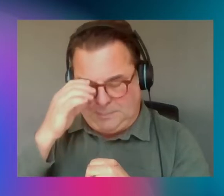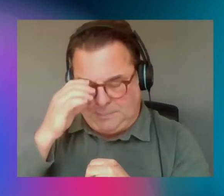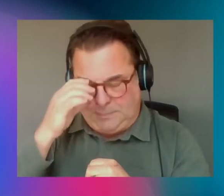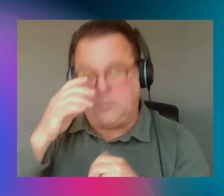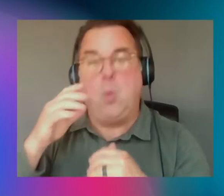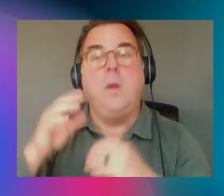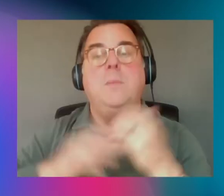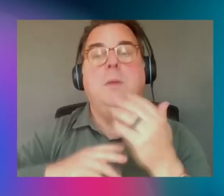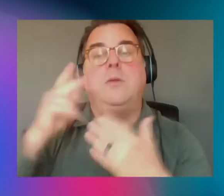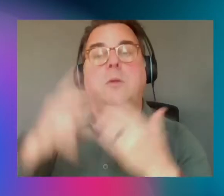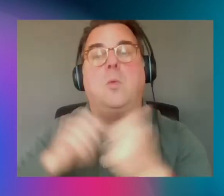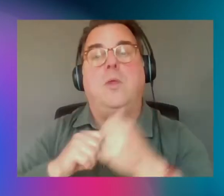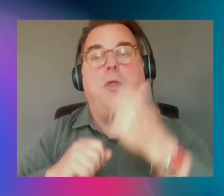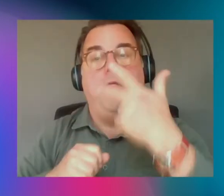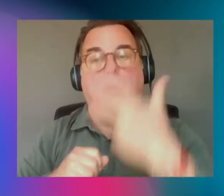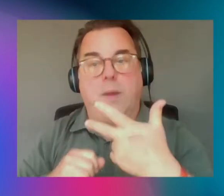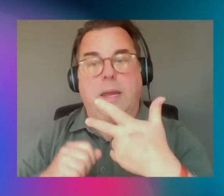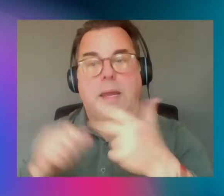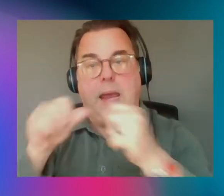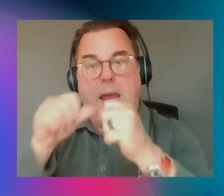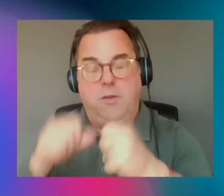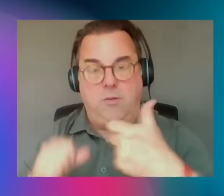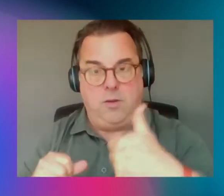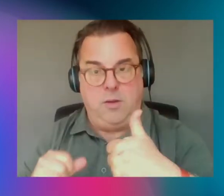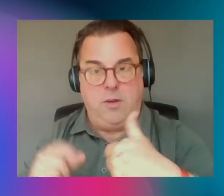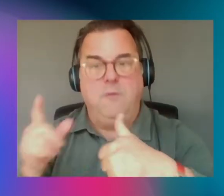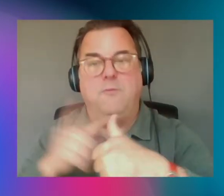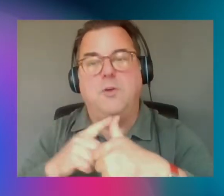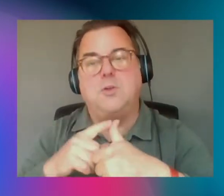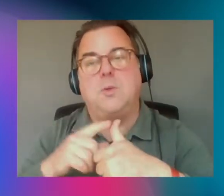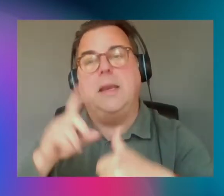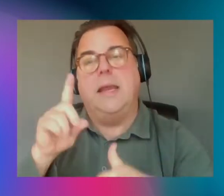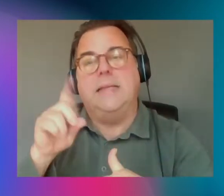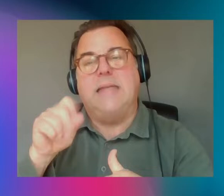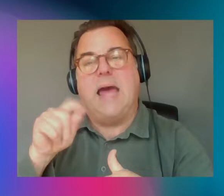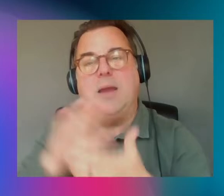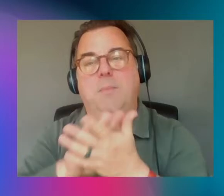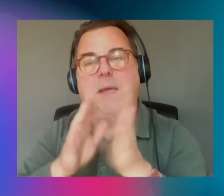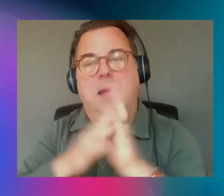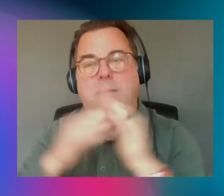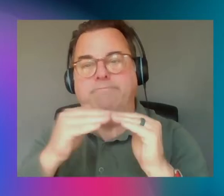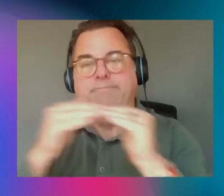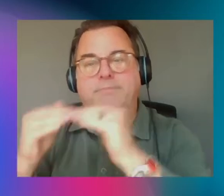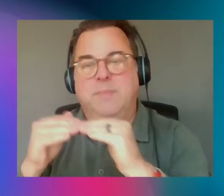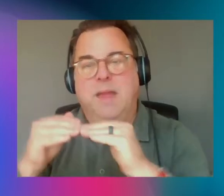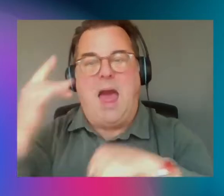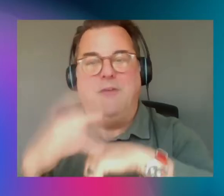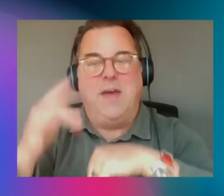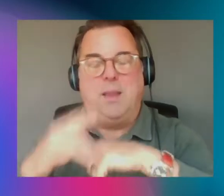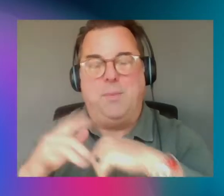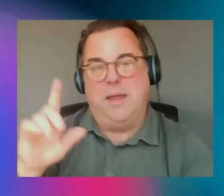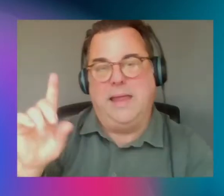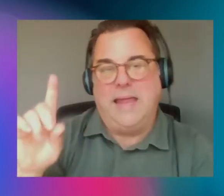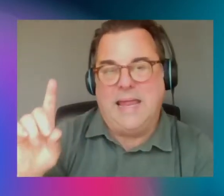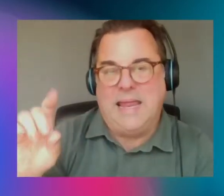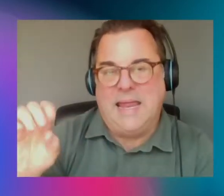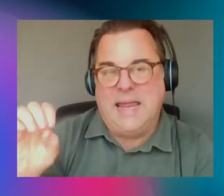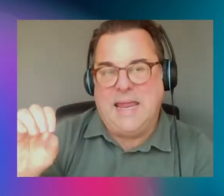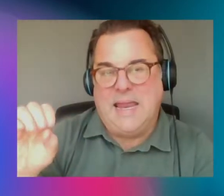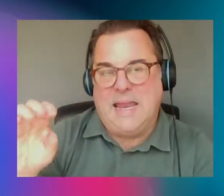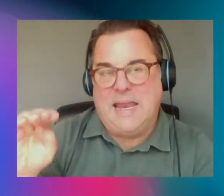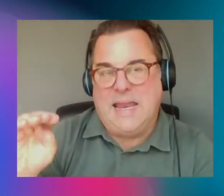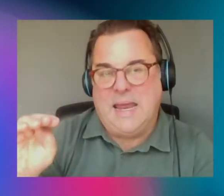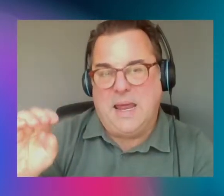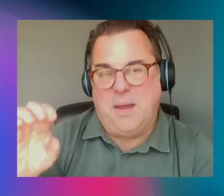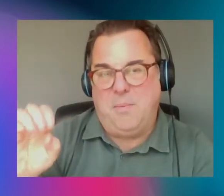core areas. The first one is the democratization of data, and it's exactly what we're talking about. Let's find what are those foundational data sets that most people